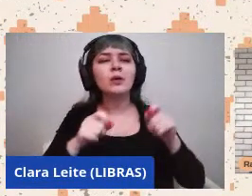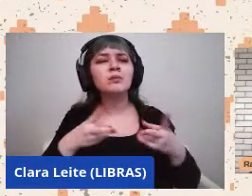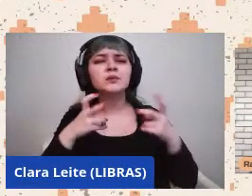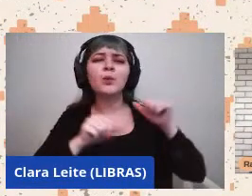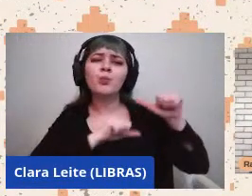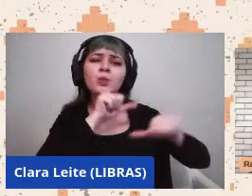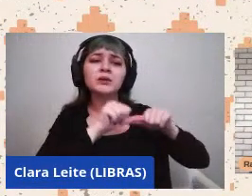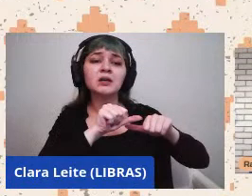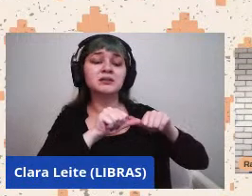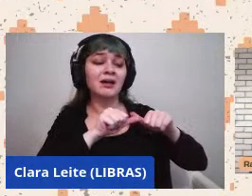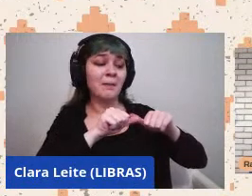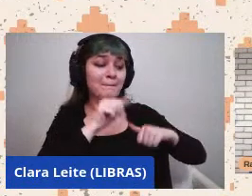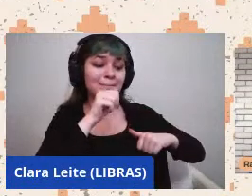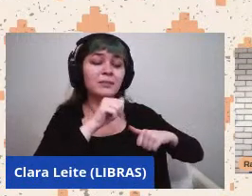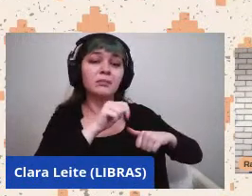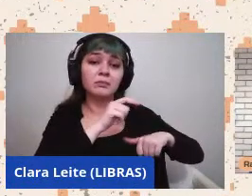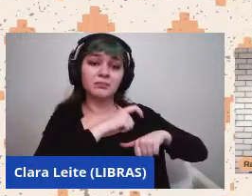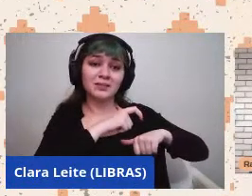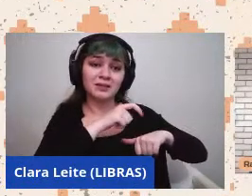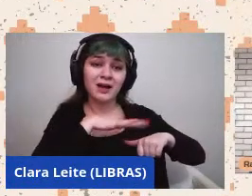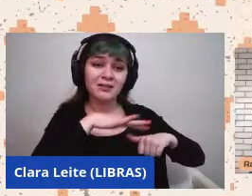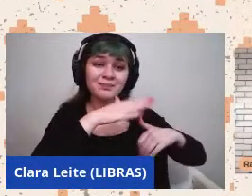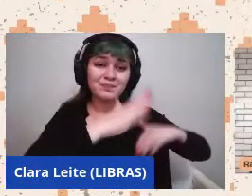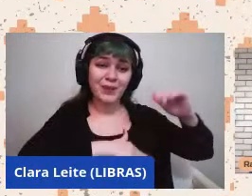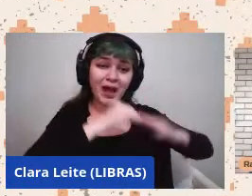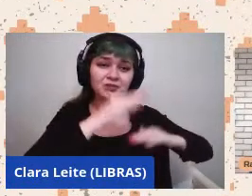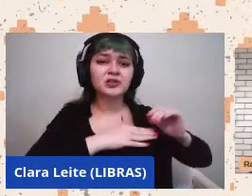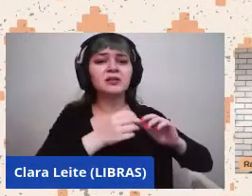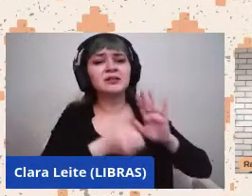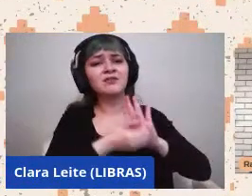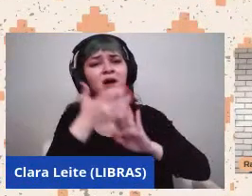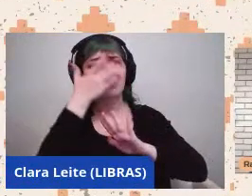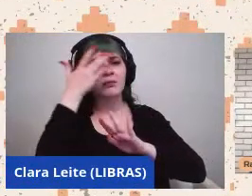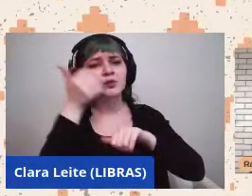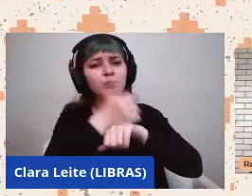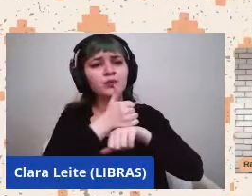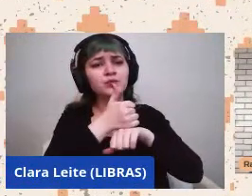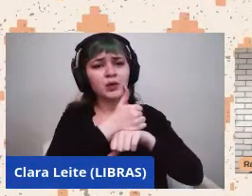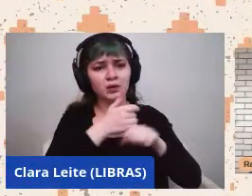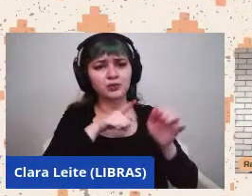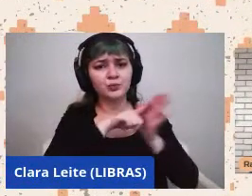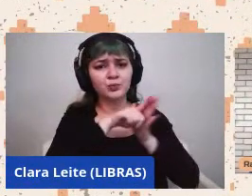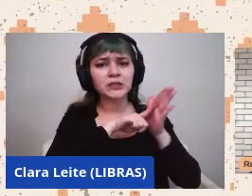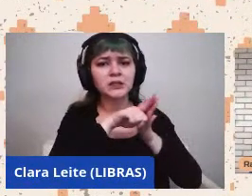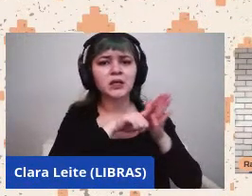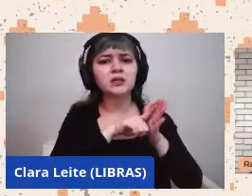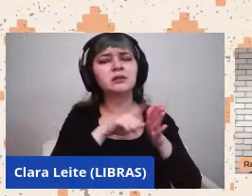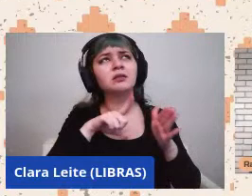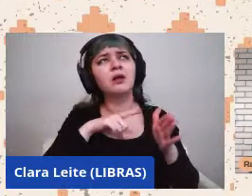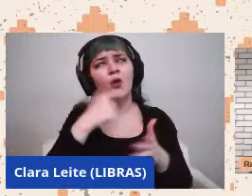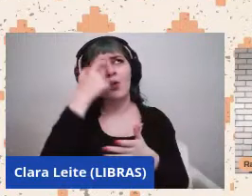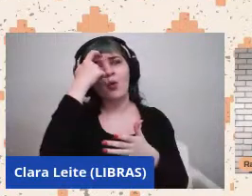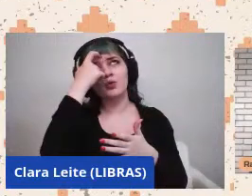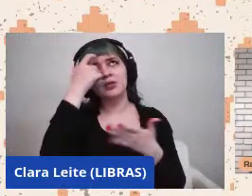practice. Many researchers, now are really conscious that they need to build in